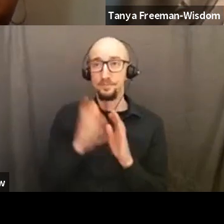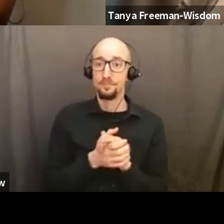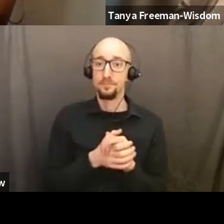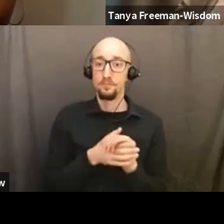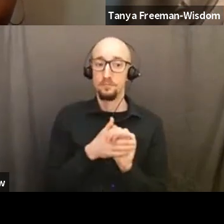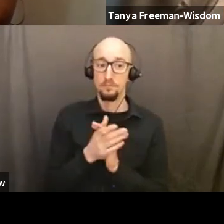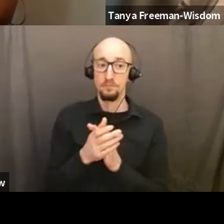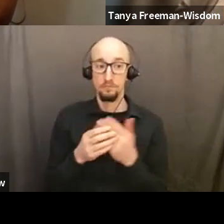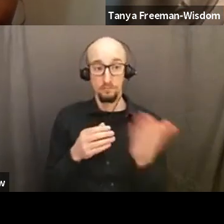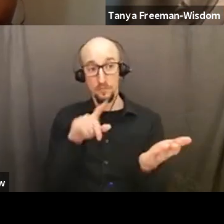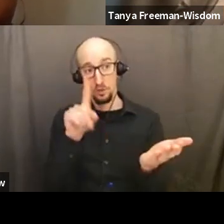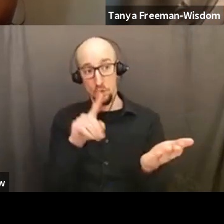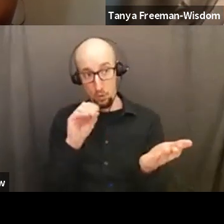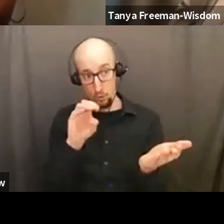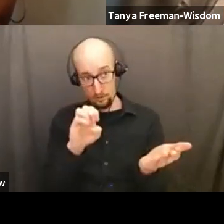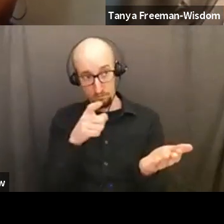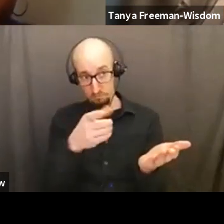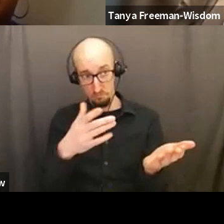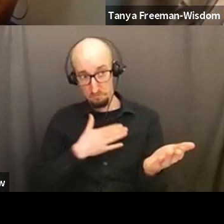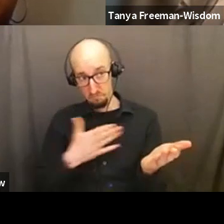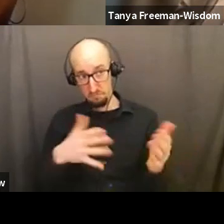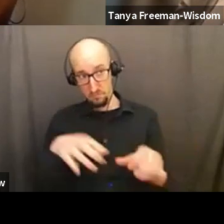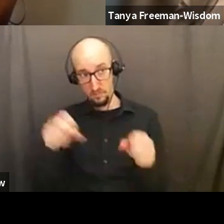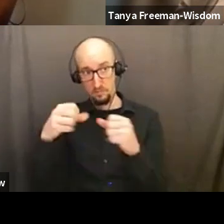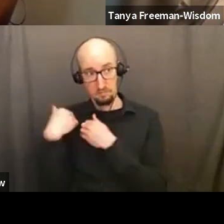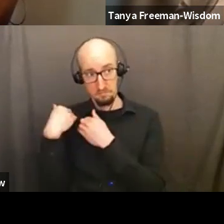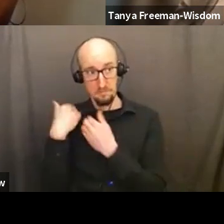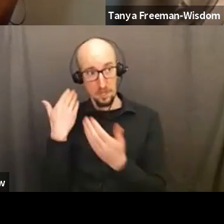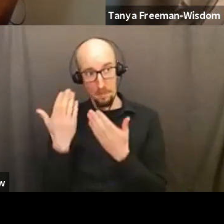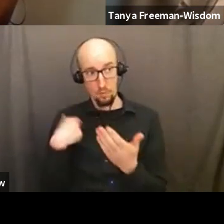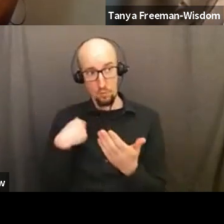Zoe wants to take on the responsibility, maybe we could communicate